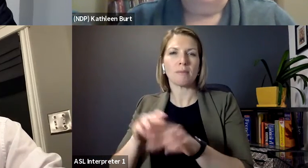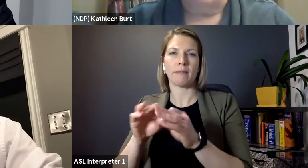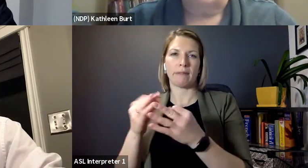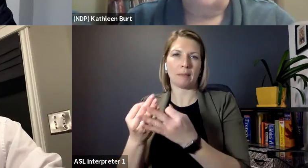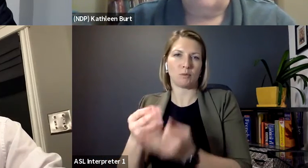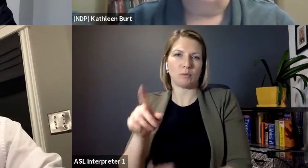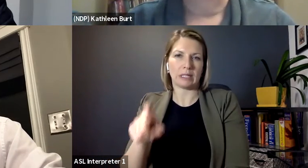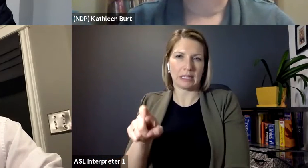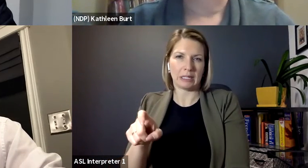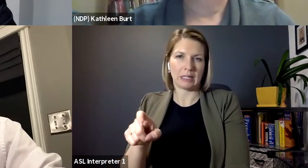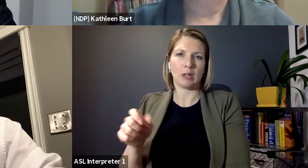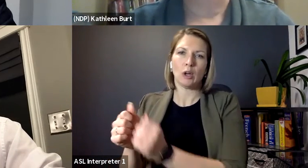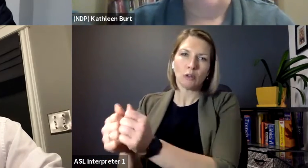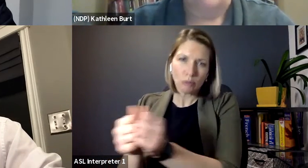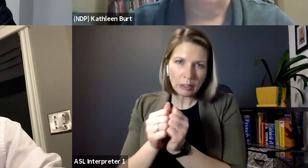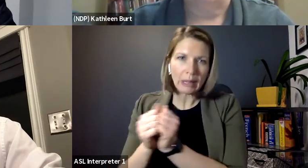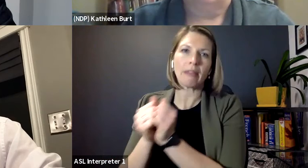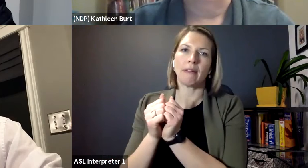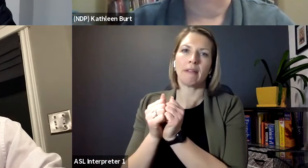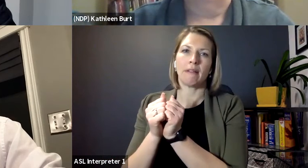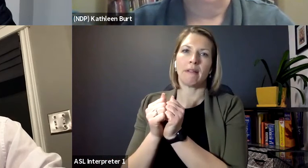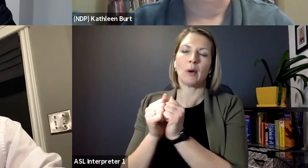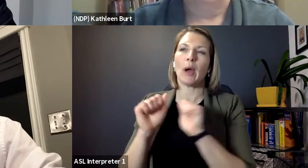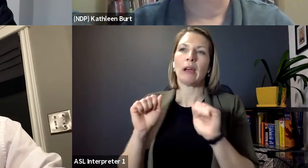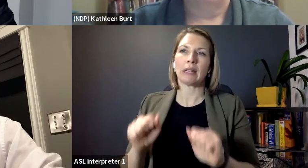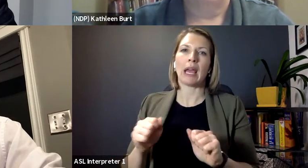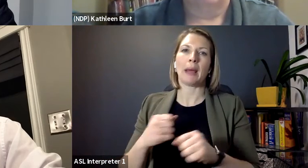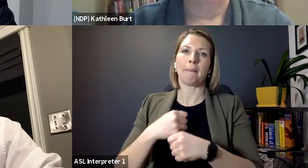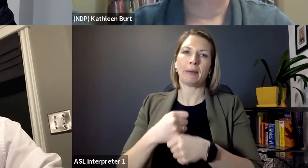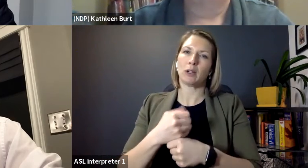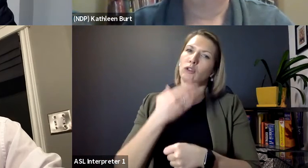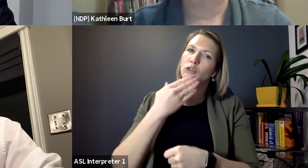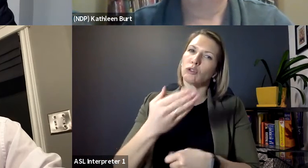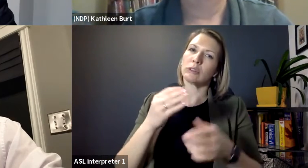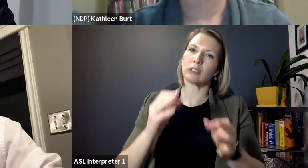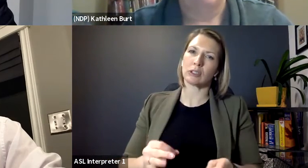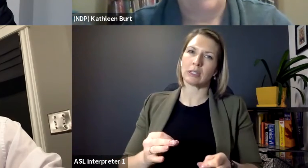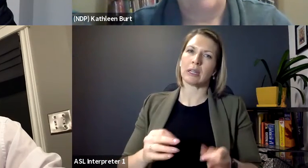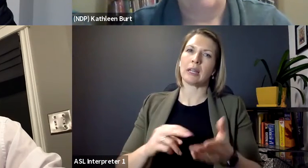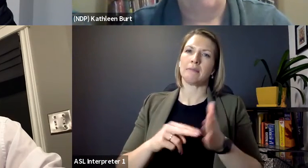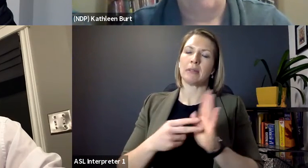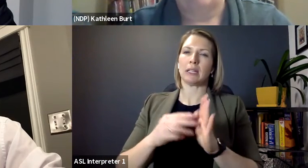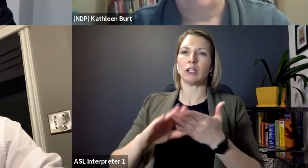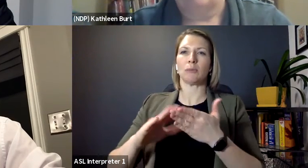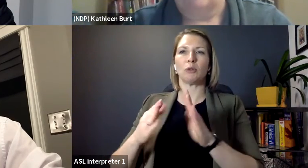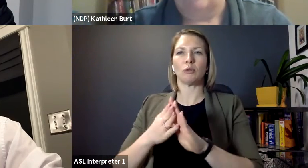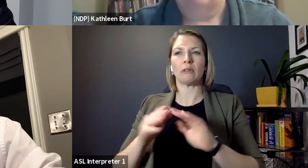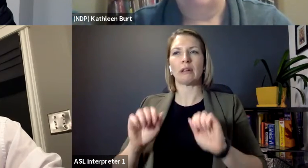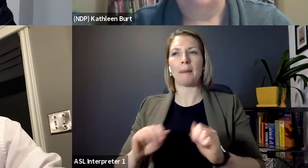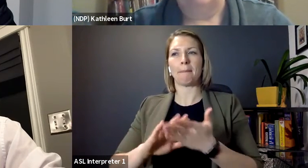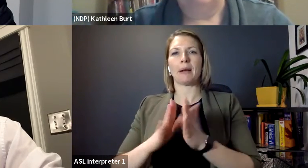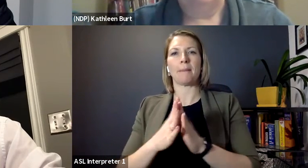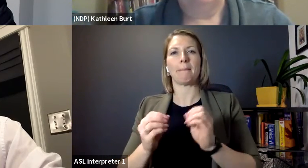We know that together we can make practical changes that make life more affordable for everyone, no matter what job you